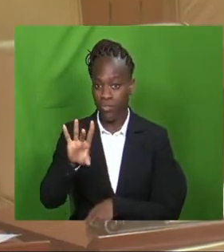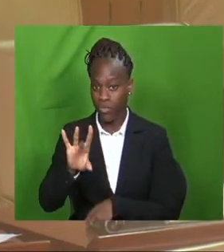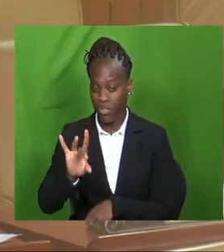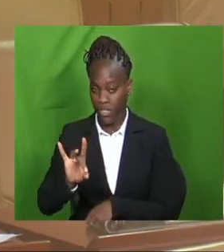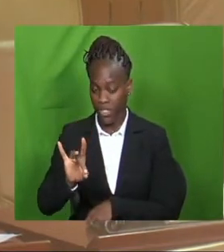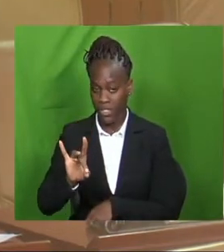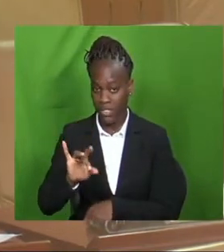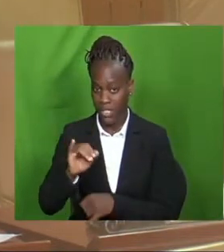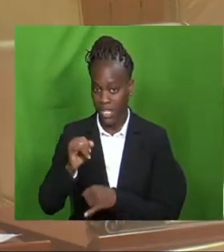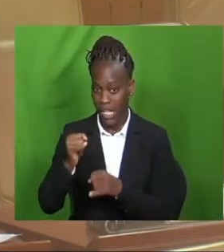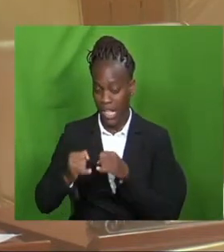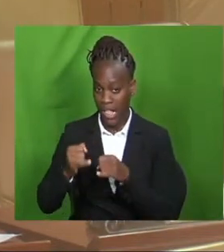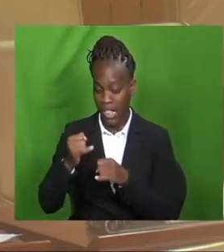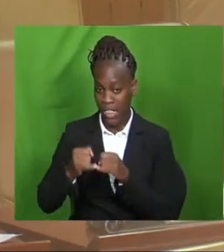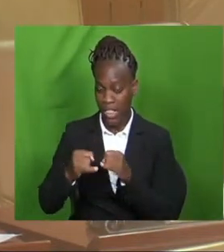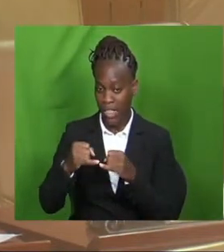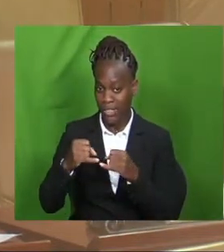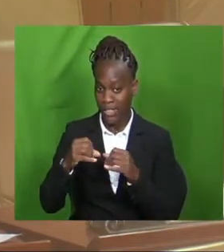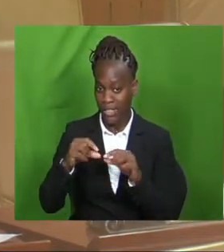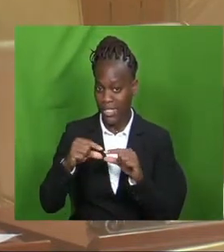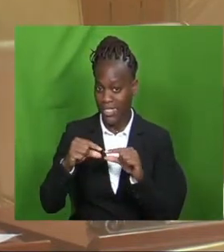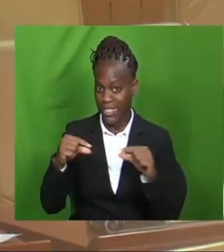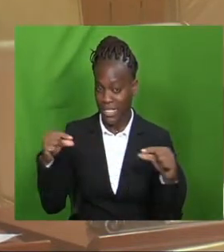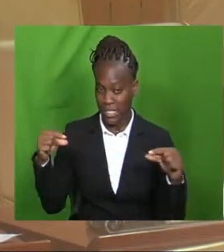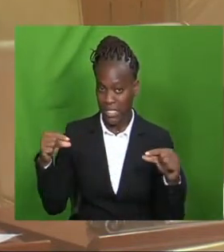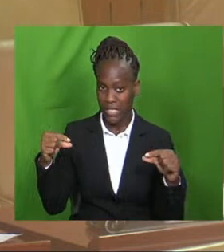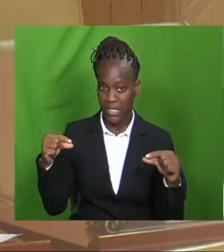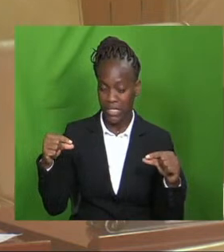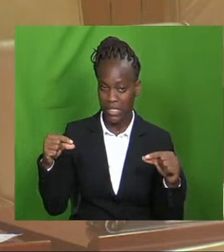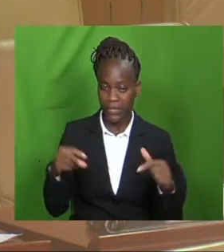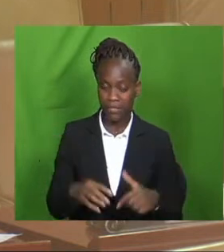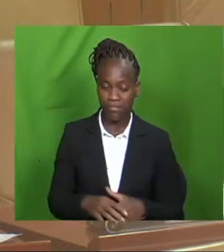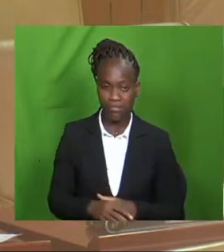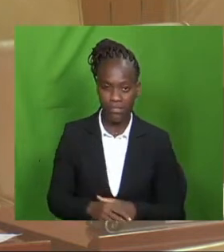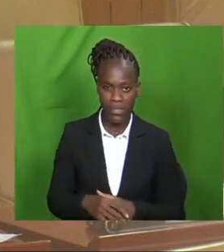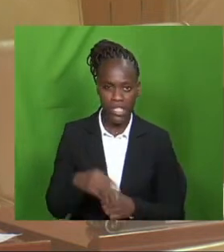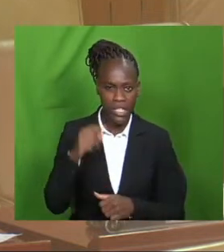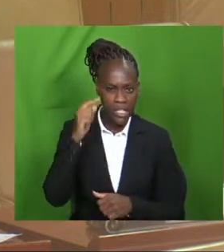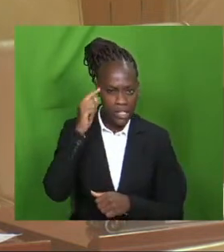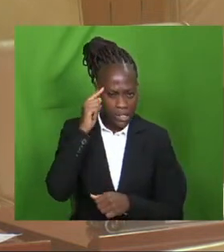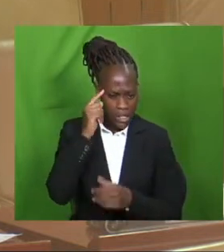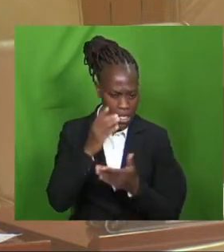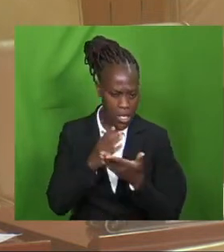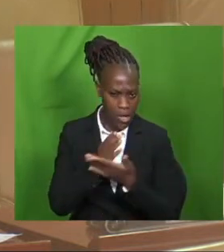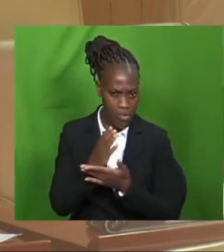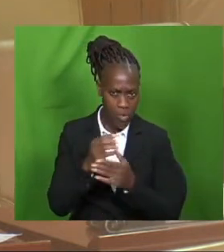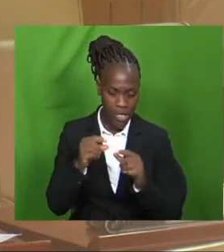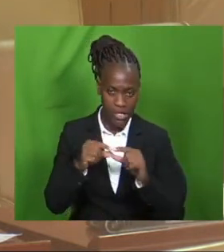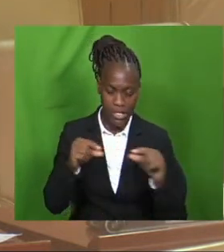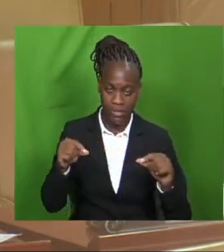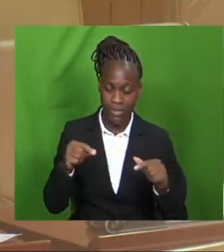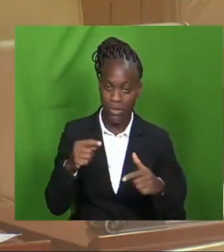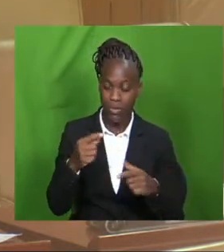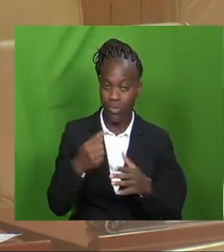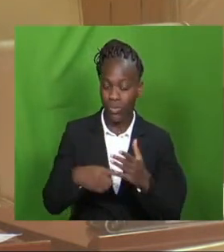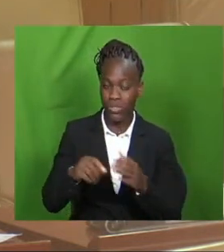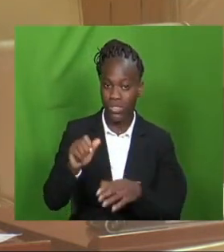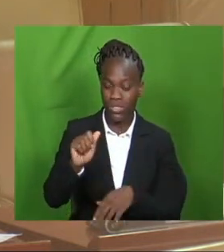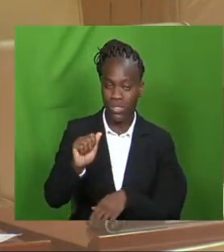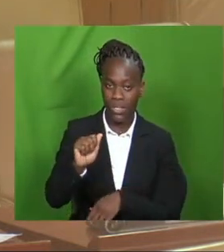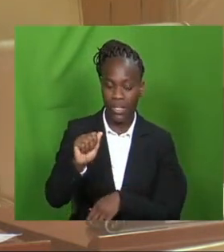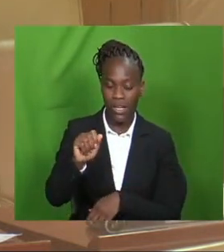the last sentence. I think the proper rendition should be Atrema Techima,